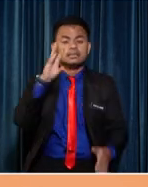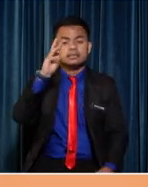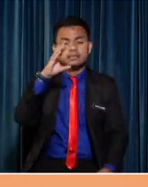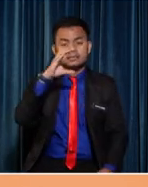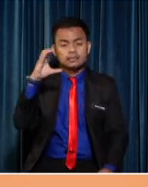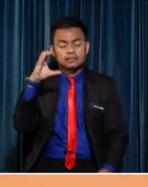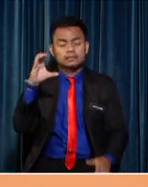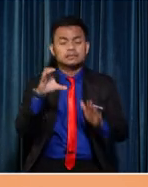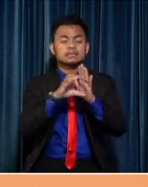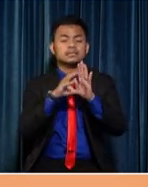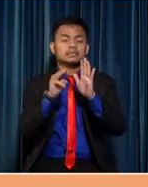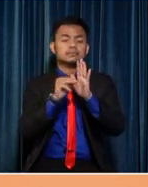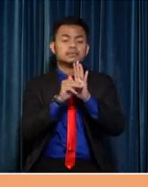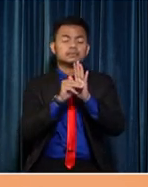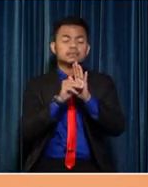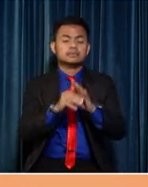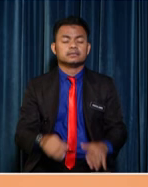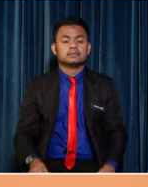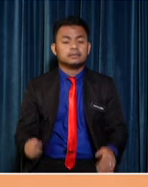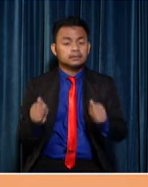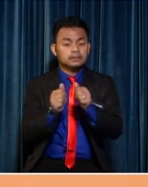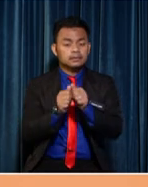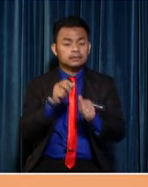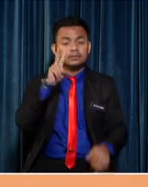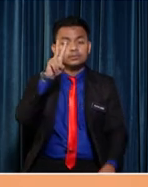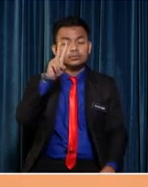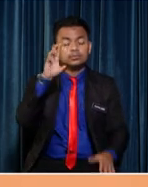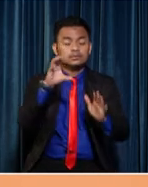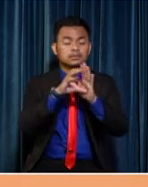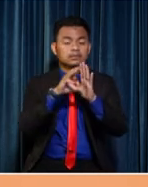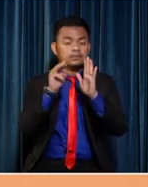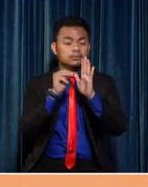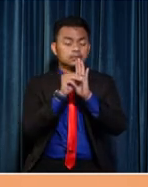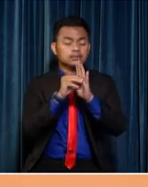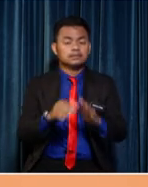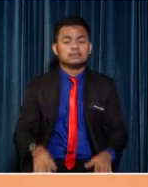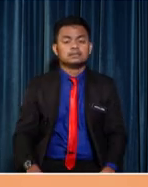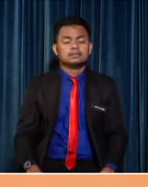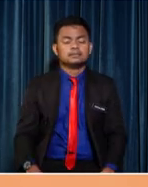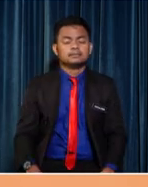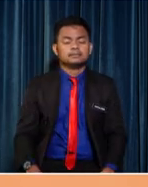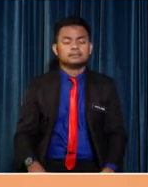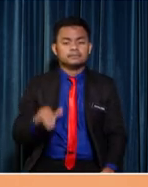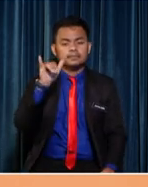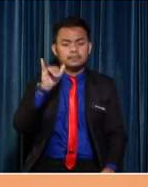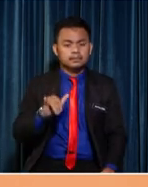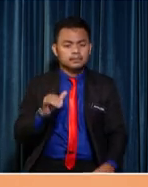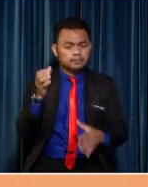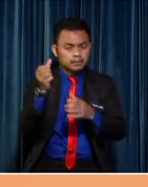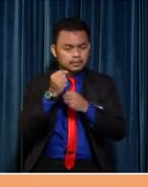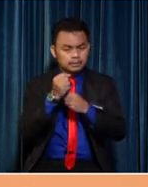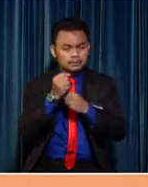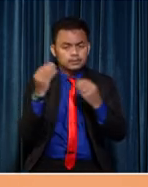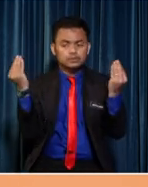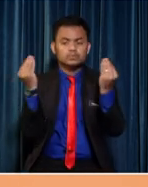600 centimeters with 2 centimeters, which gives a total